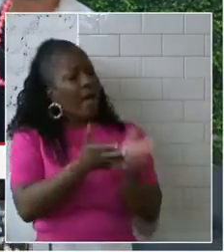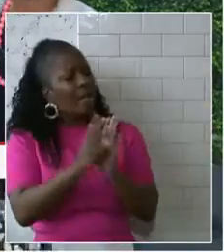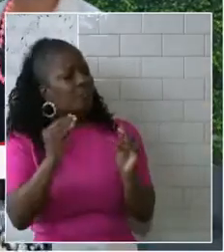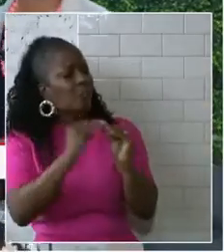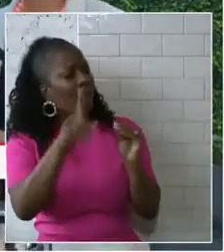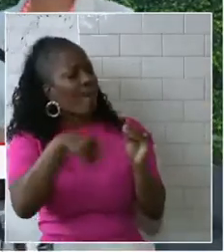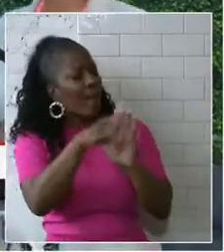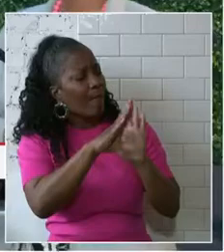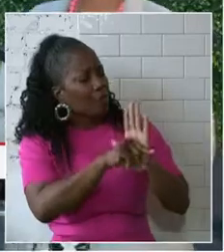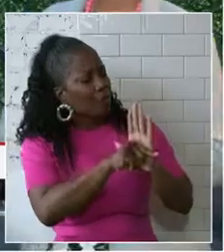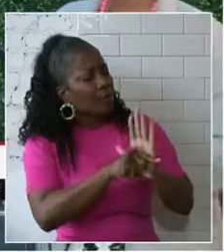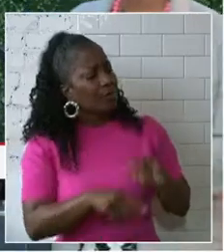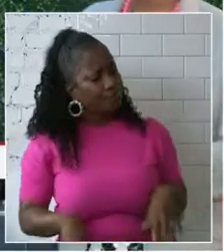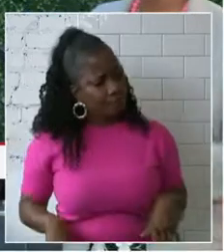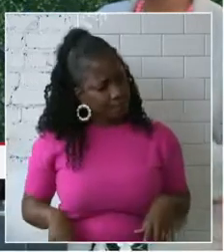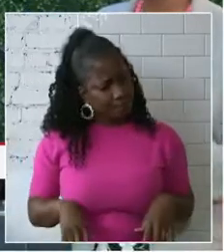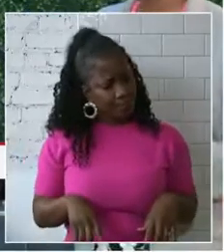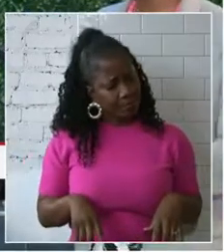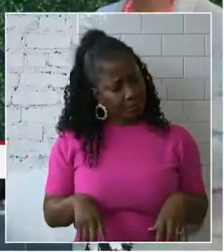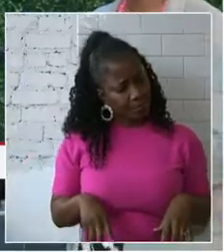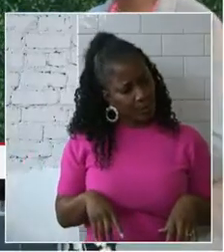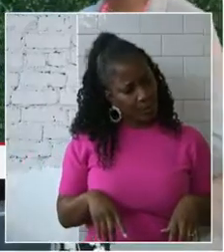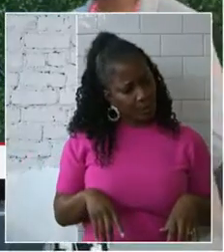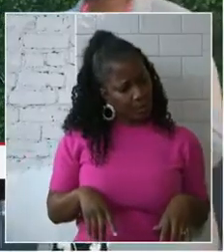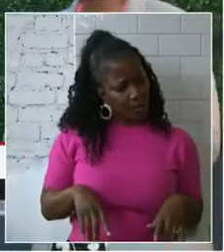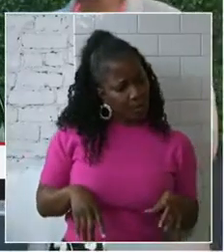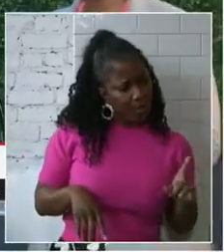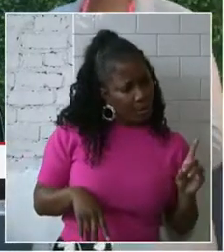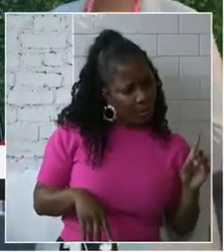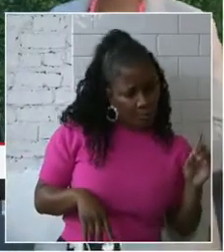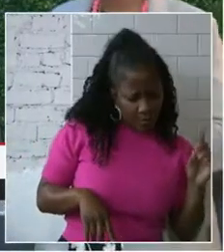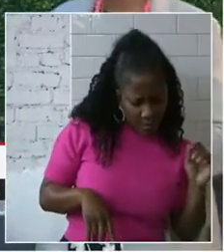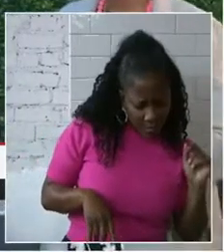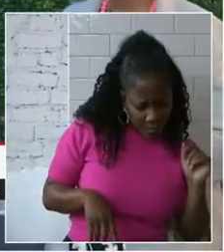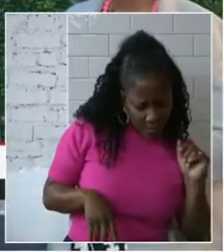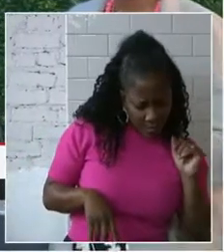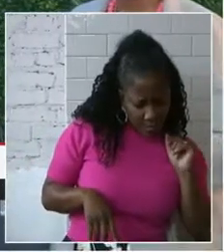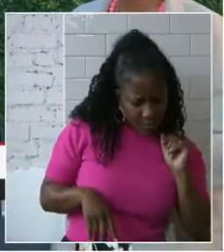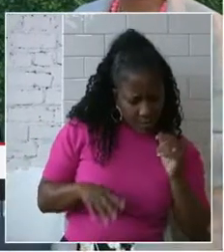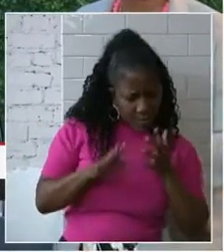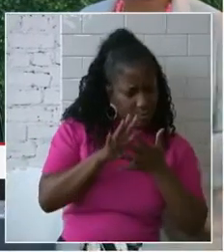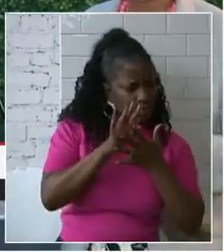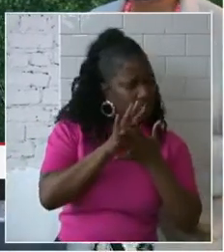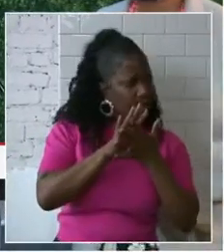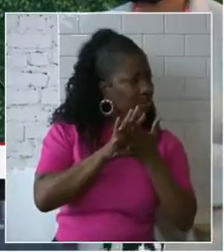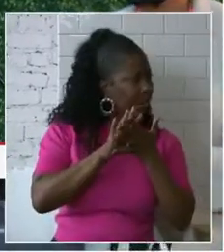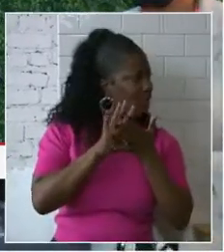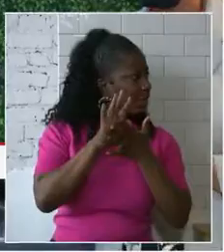individual? What kind of offenses are we talking about? Someone who was